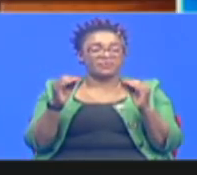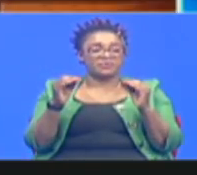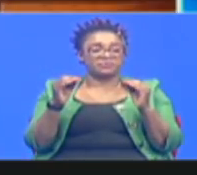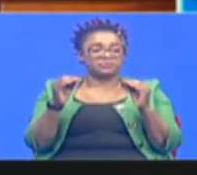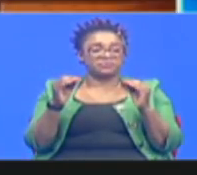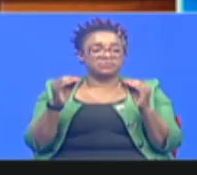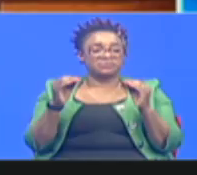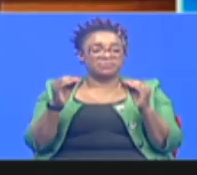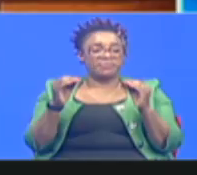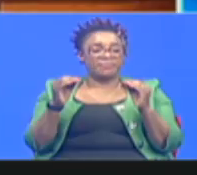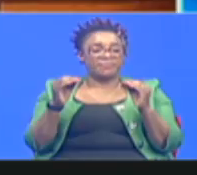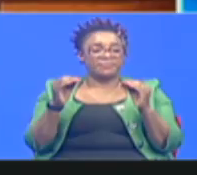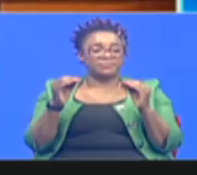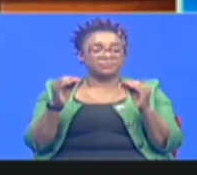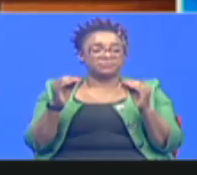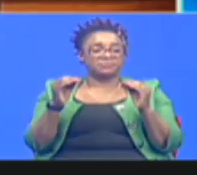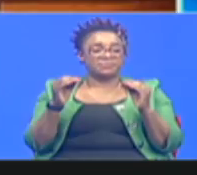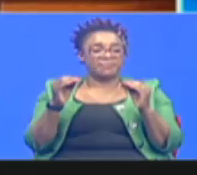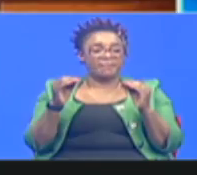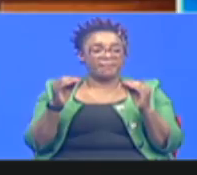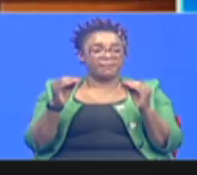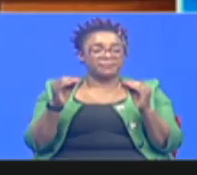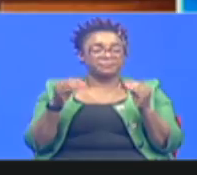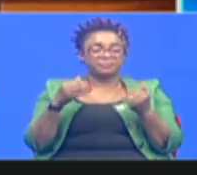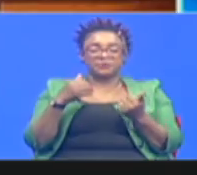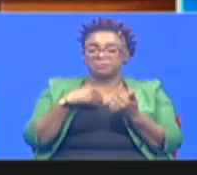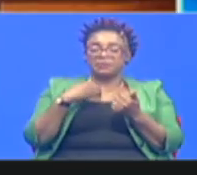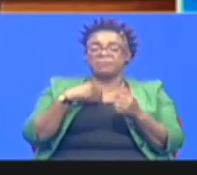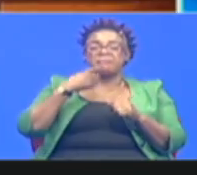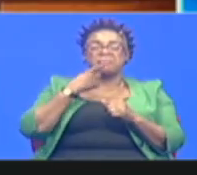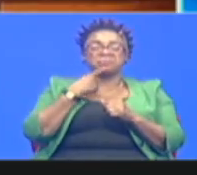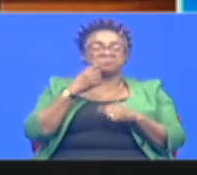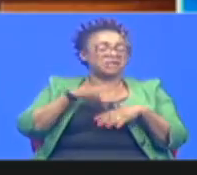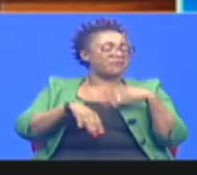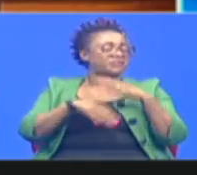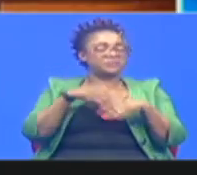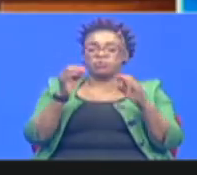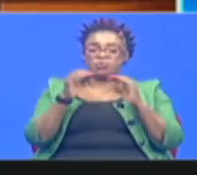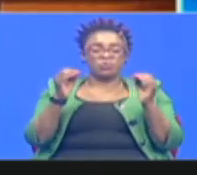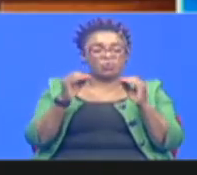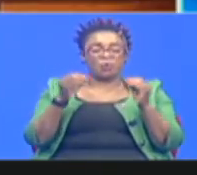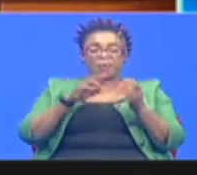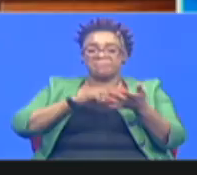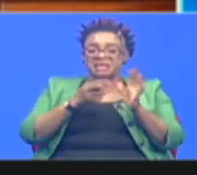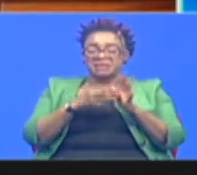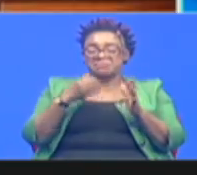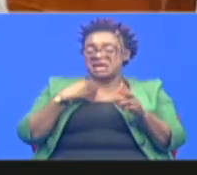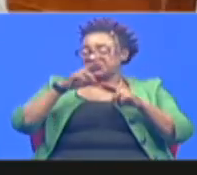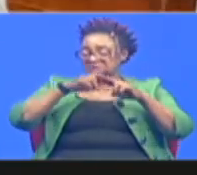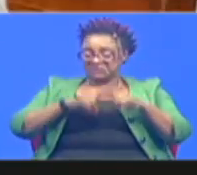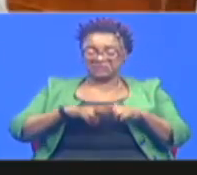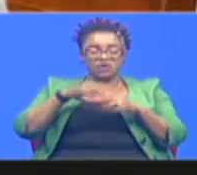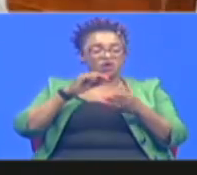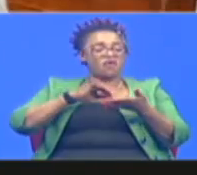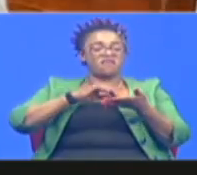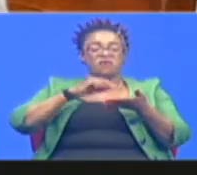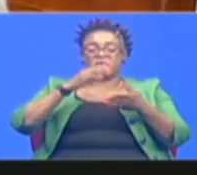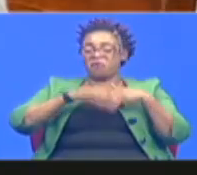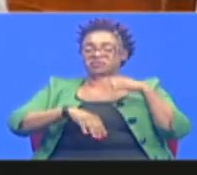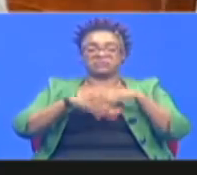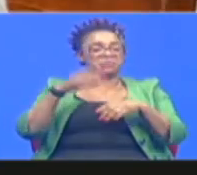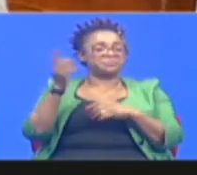I've said I'm not comfortable, but that doesn't mean I'm sitting pretty comfortable because of that issue. As we are speaking, Masai, we have special audit